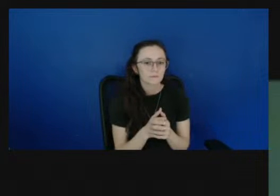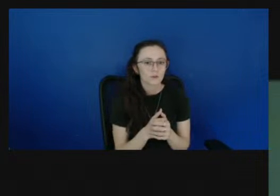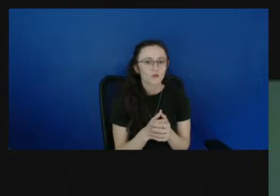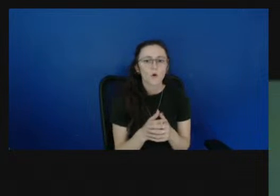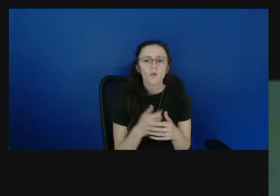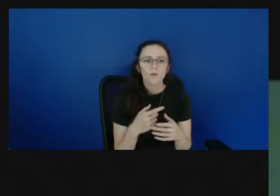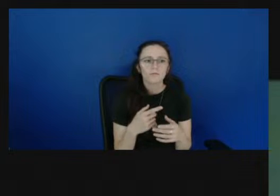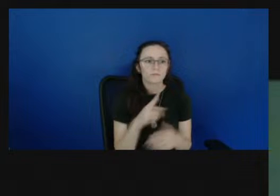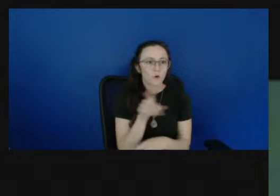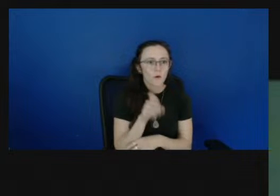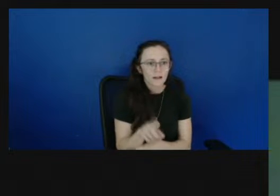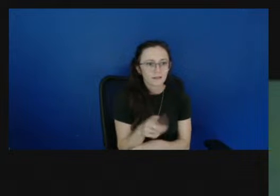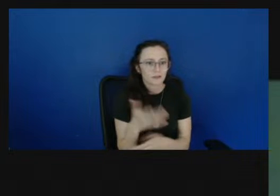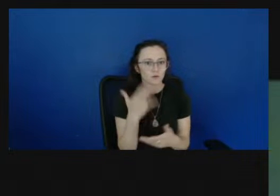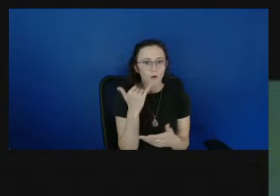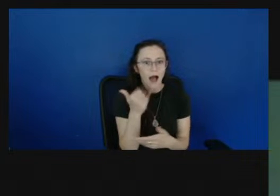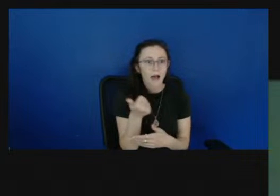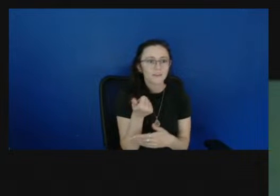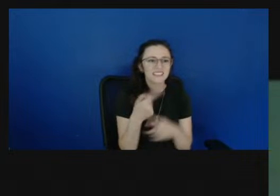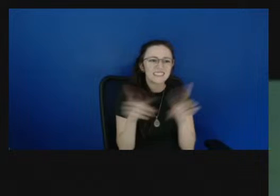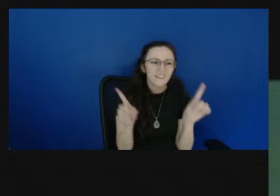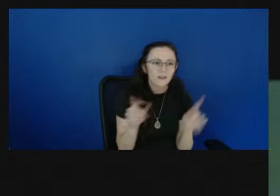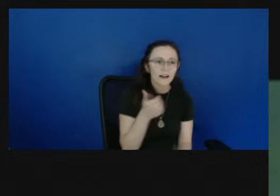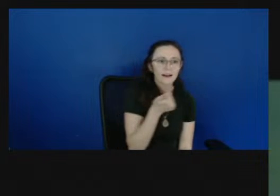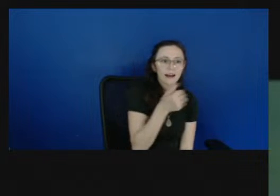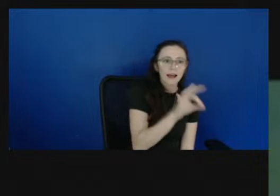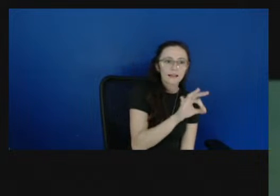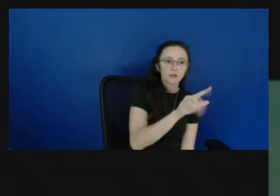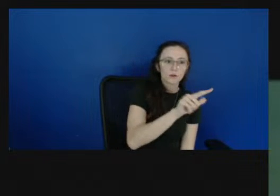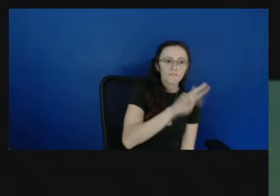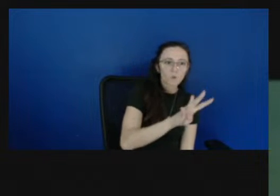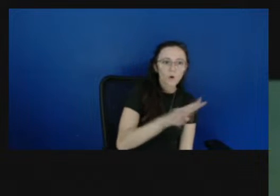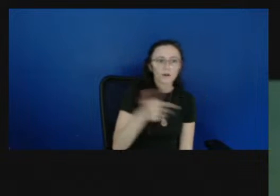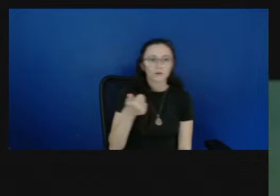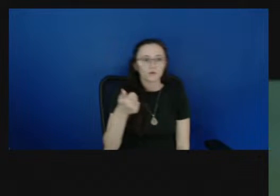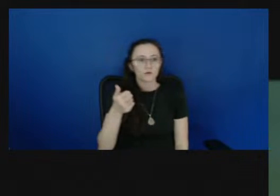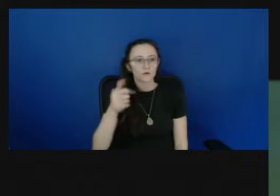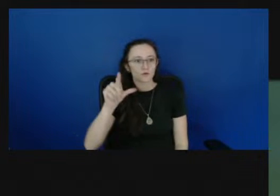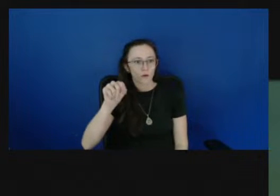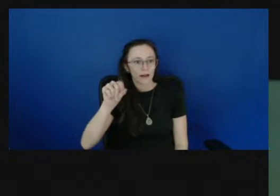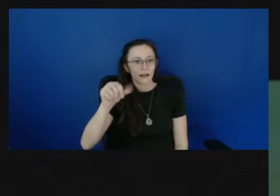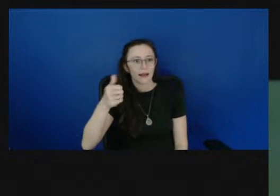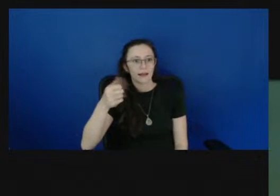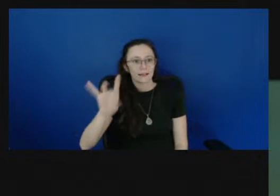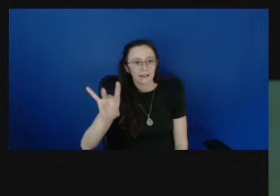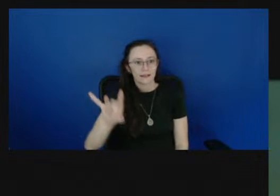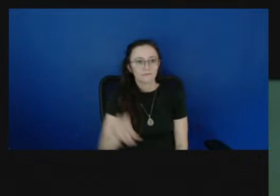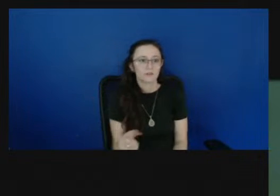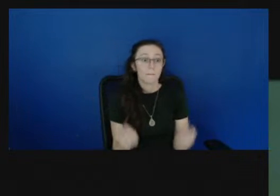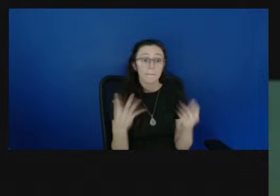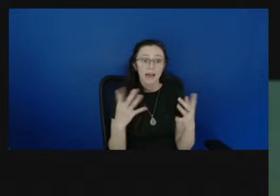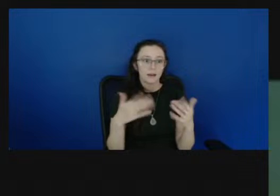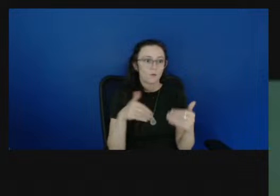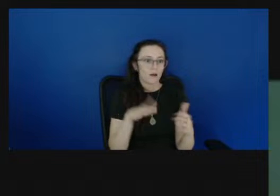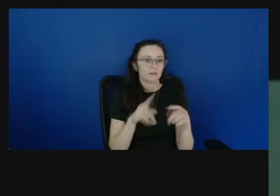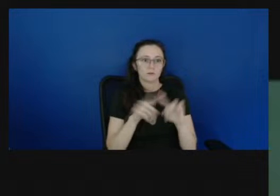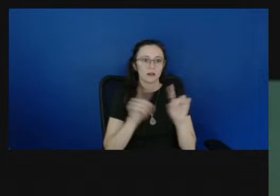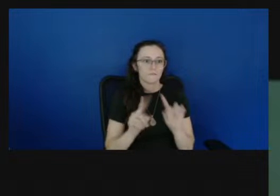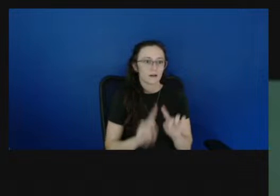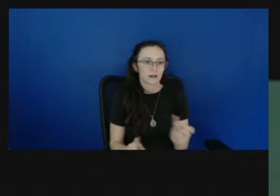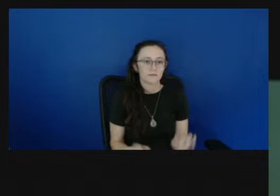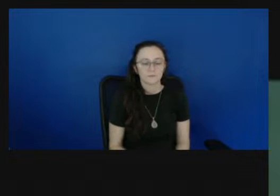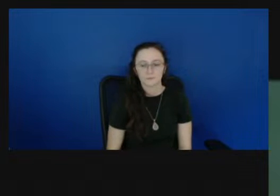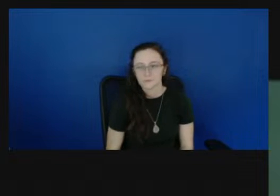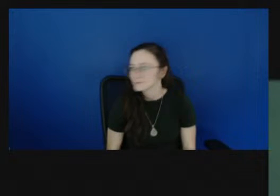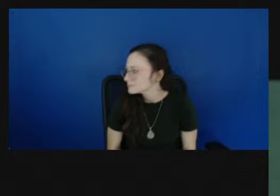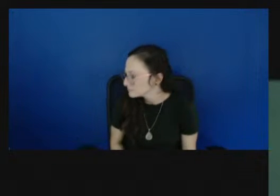different in 1924 and 2018. The explosions were very different in many ways. Perhaps it was simply a question that the event